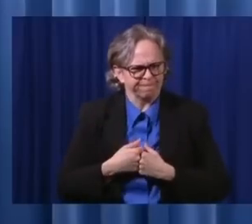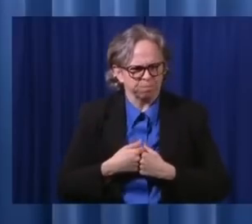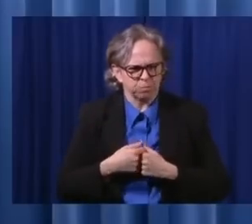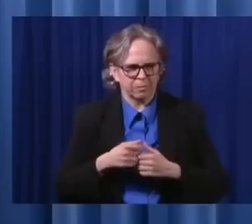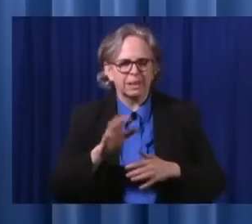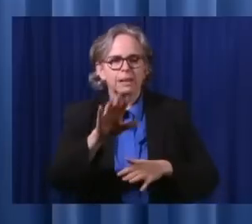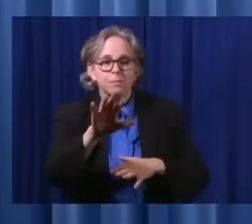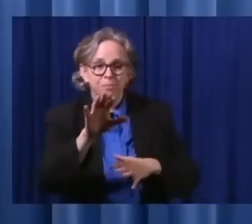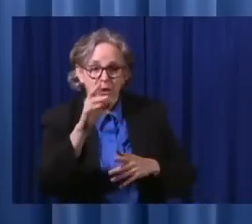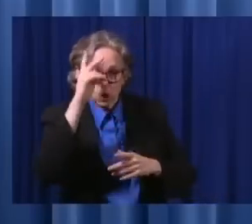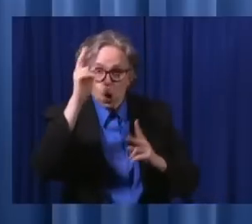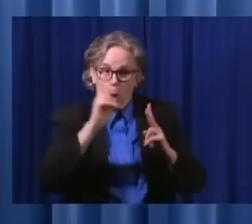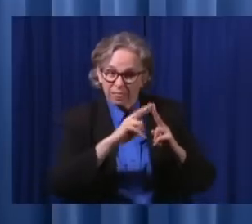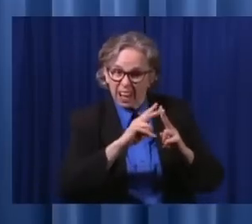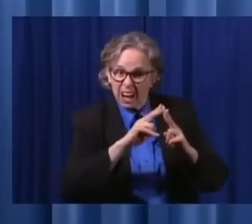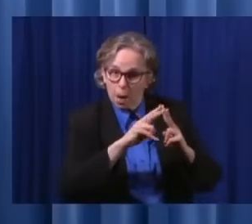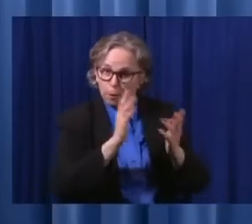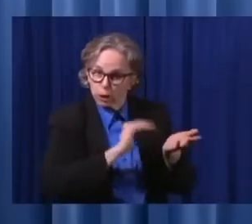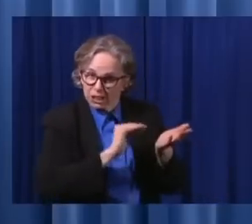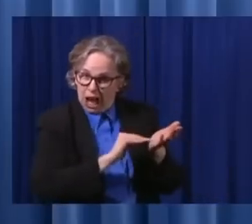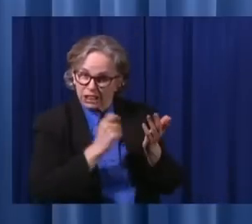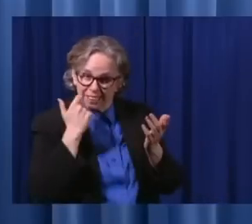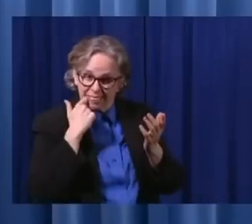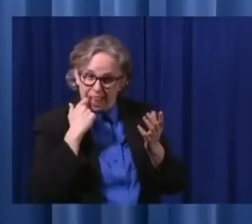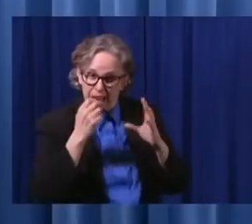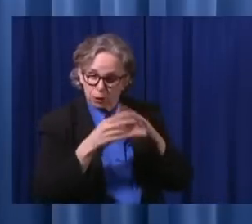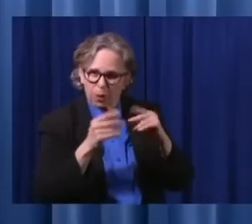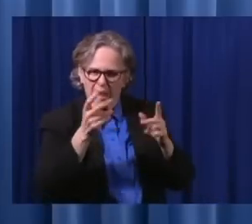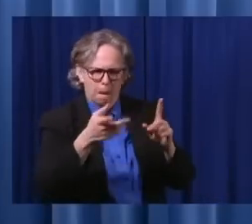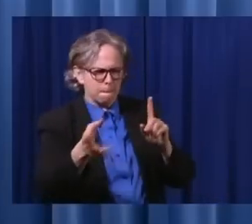that was ill in